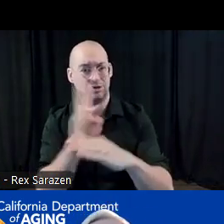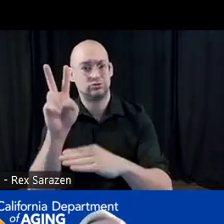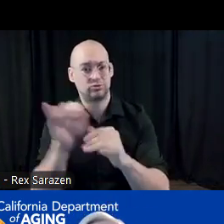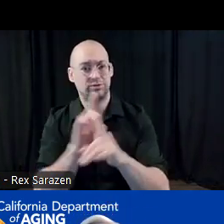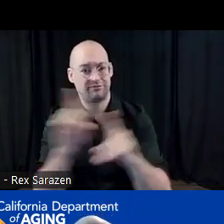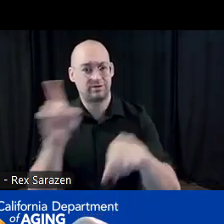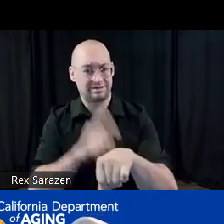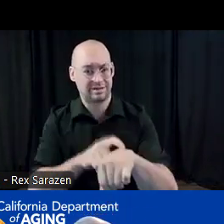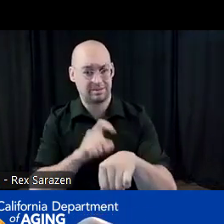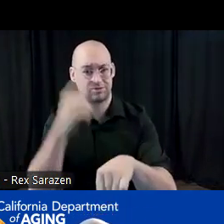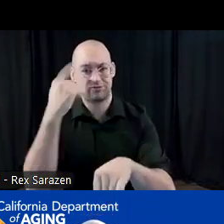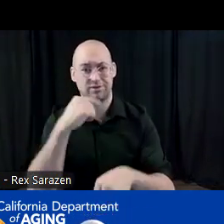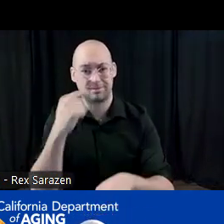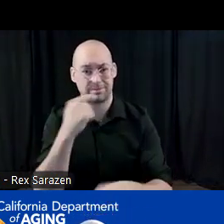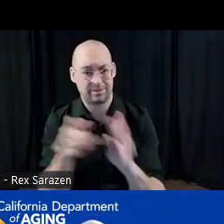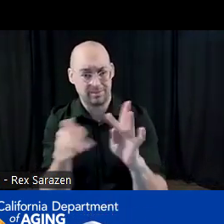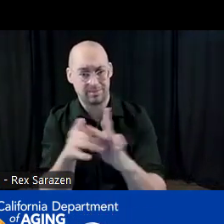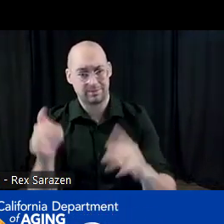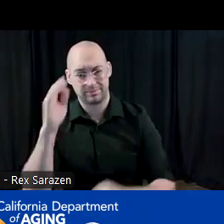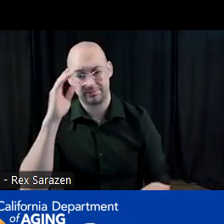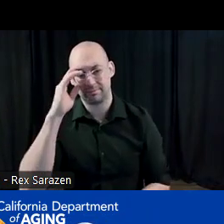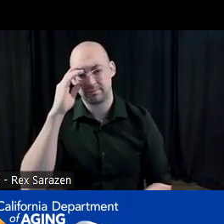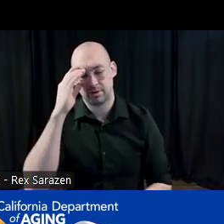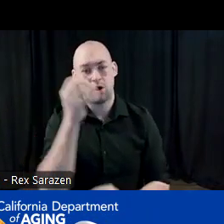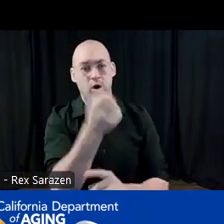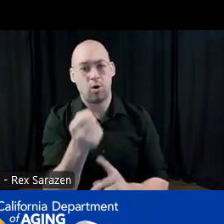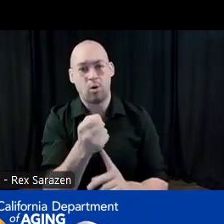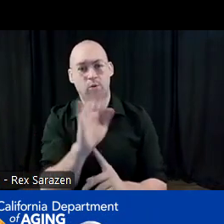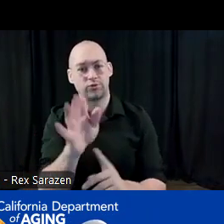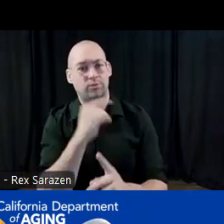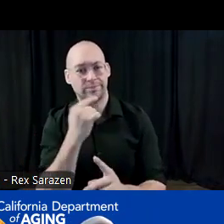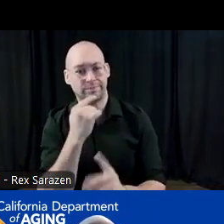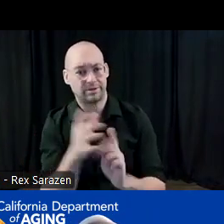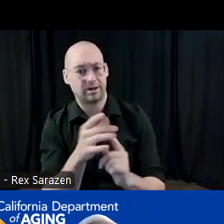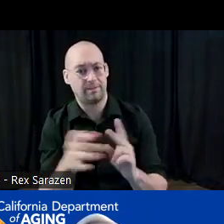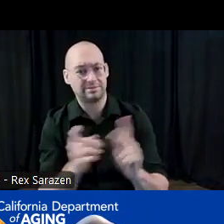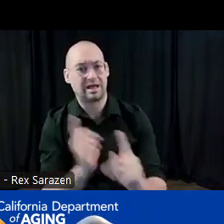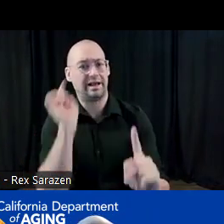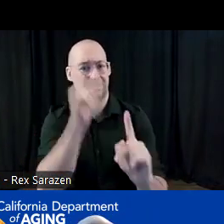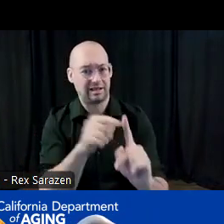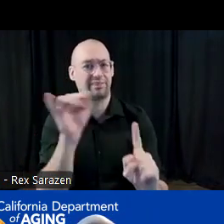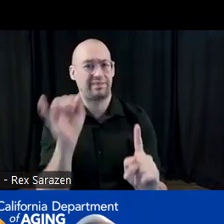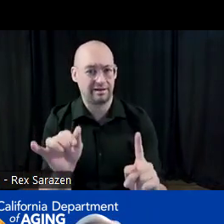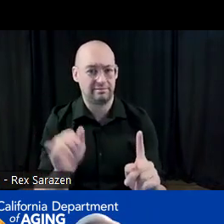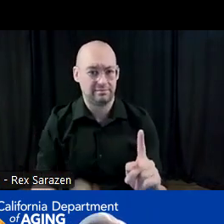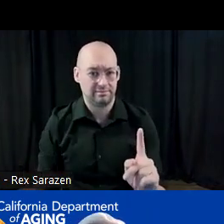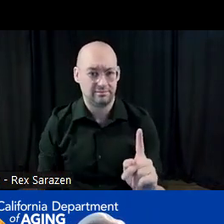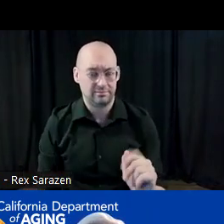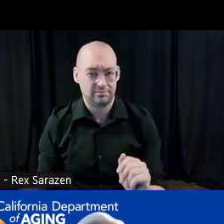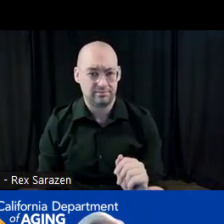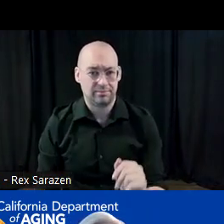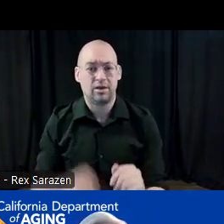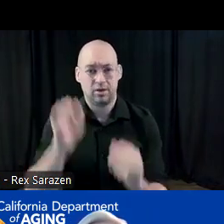as always, so we ask you to hold your public comments at that time. But as always, you may submit your